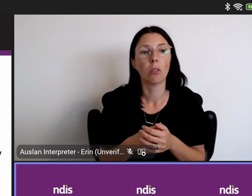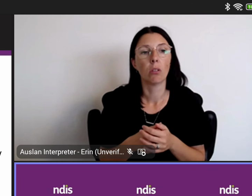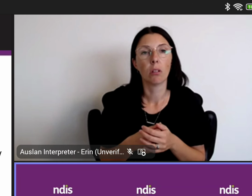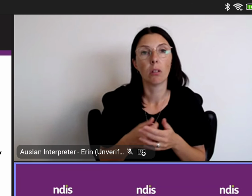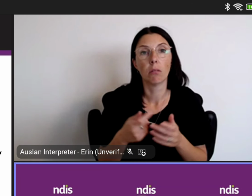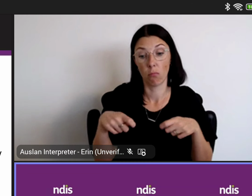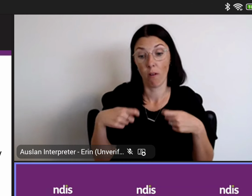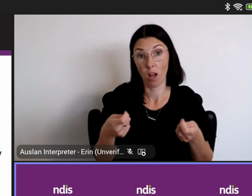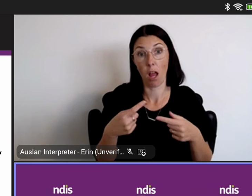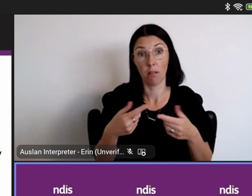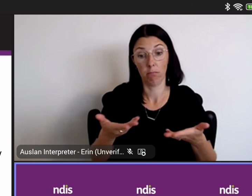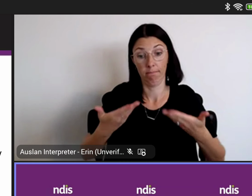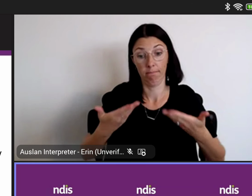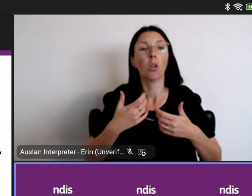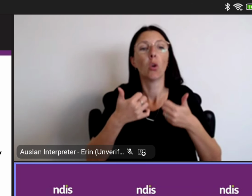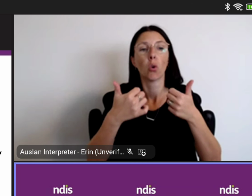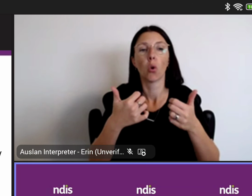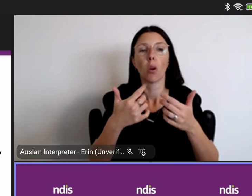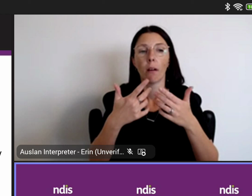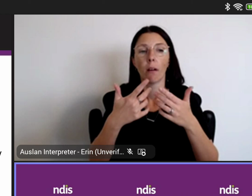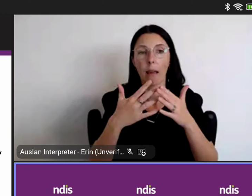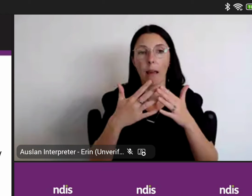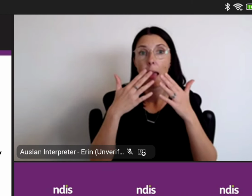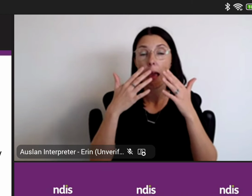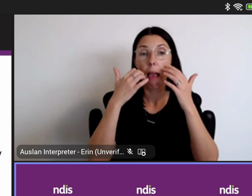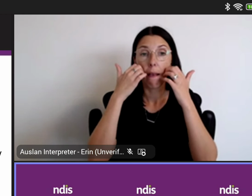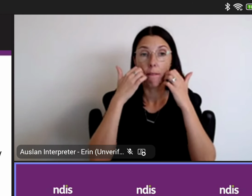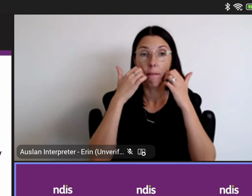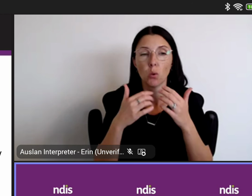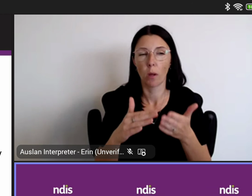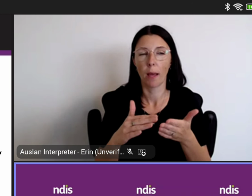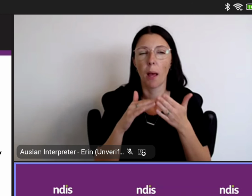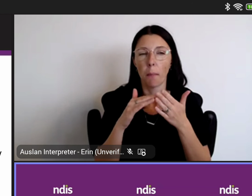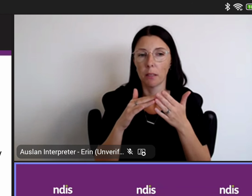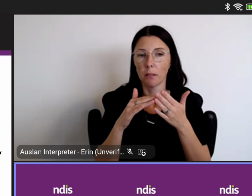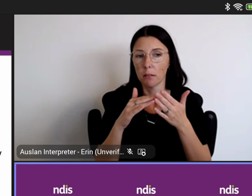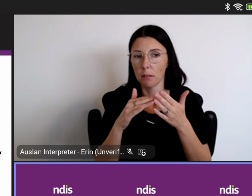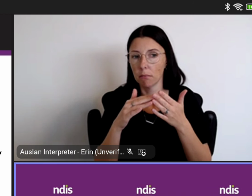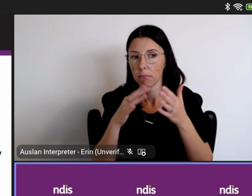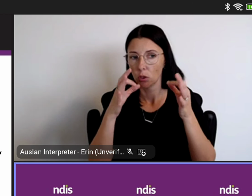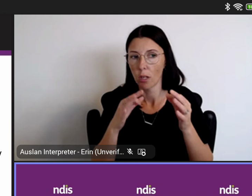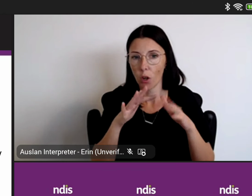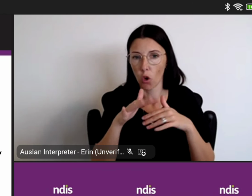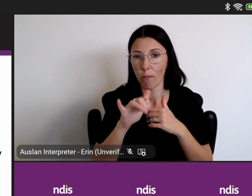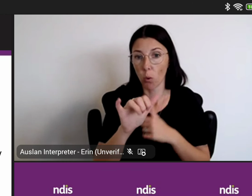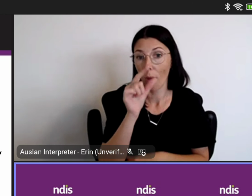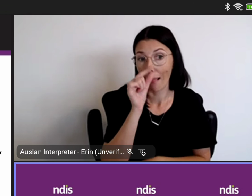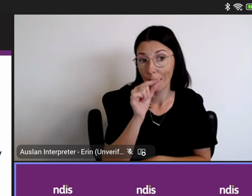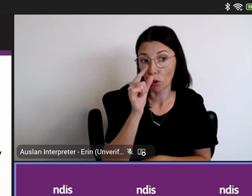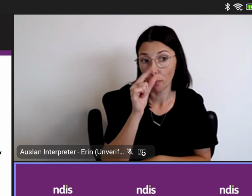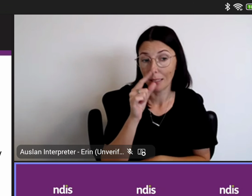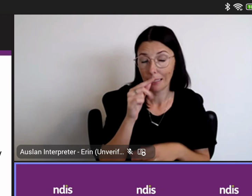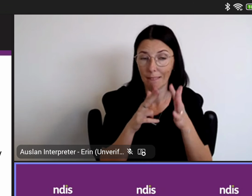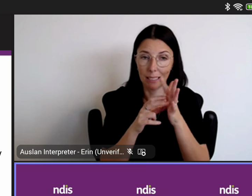us to make decisions about your eligibility for the NDIS. Good evidence is recent,